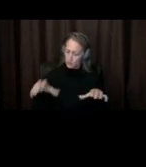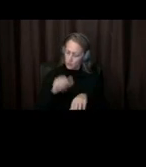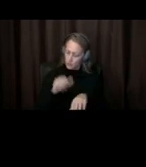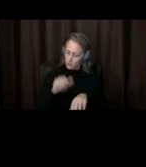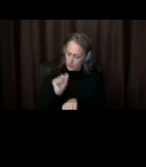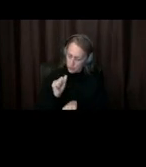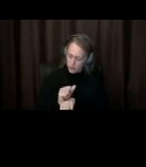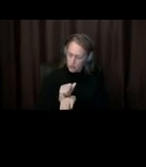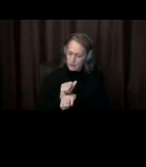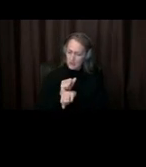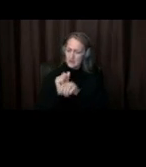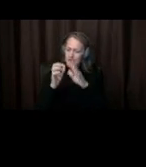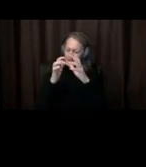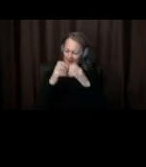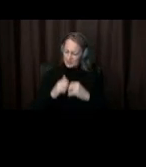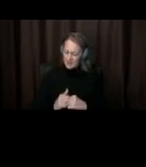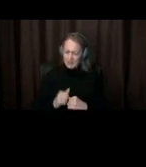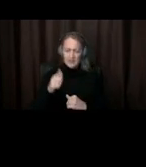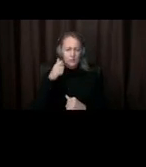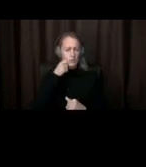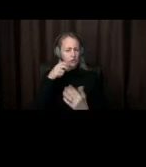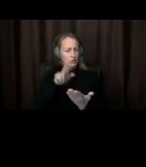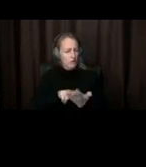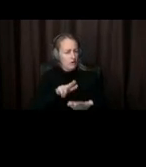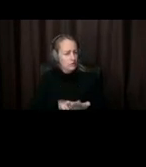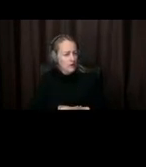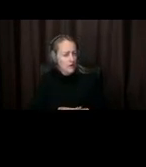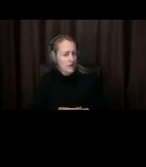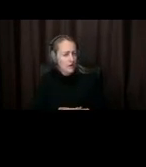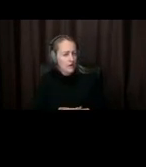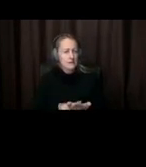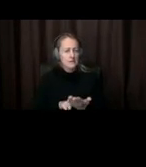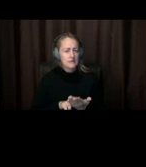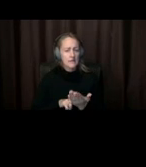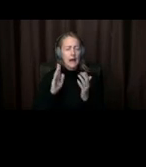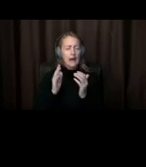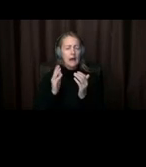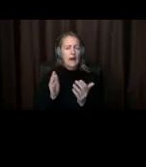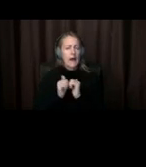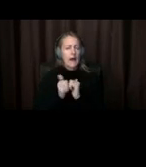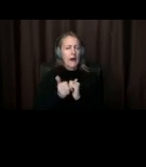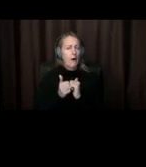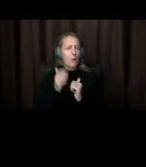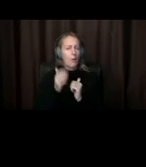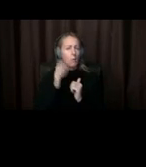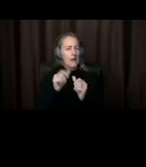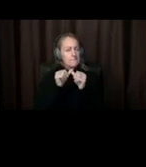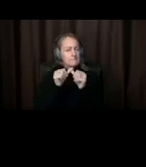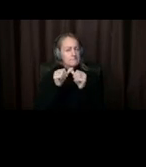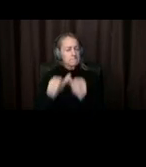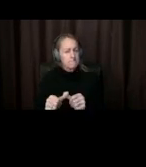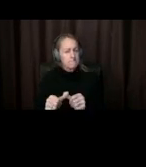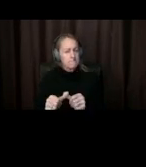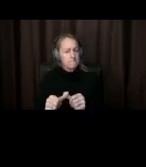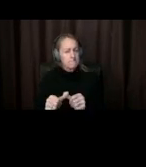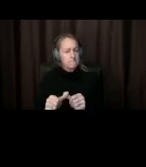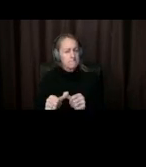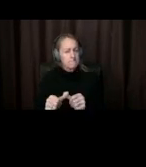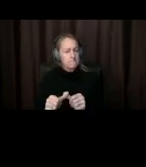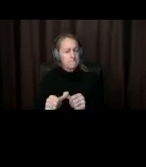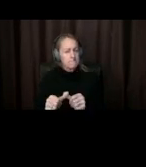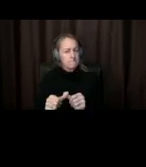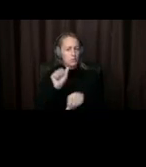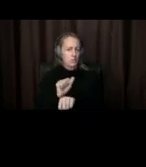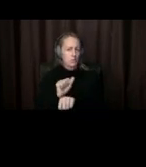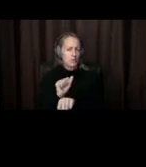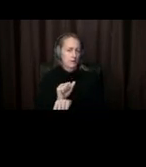racial contracts that we're talking about in the first session. So we want you to think about finding someone in your building, your department, that